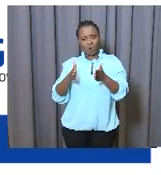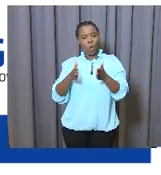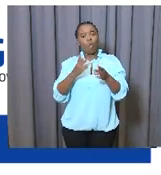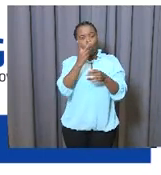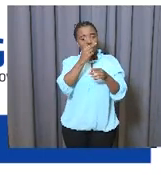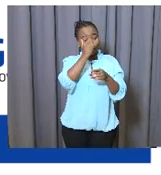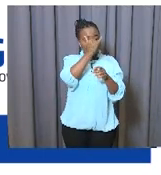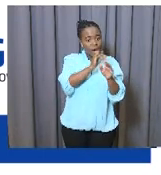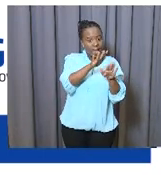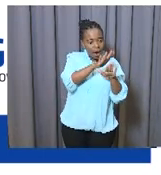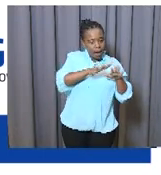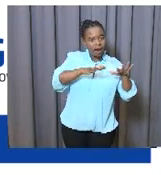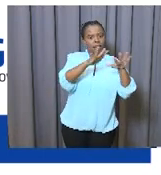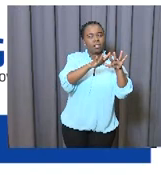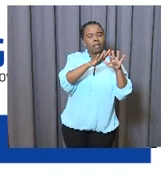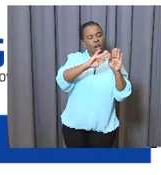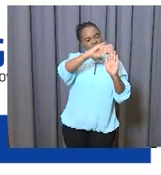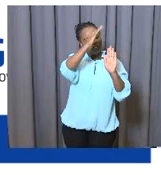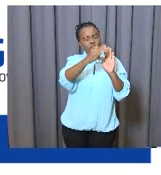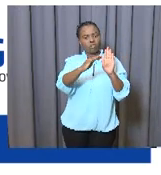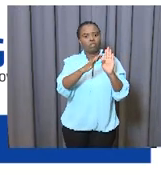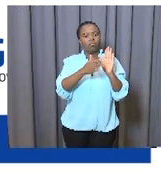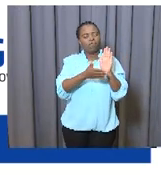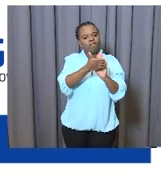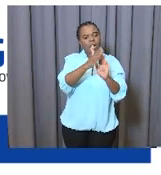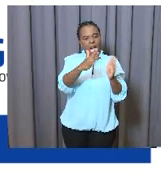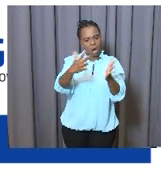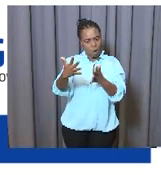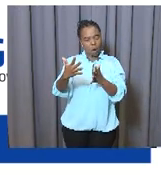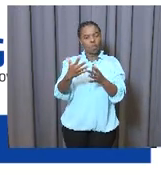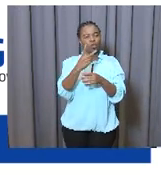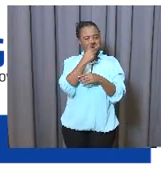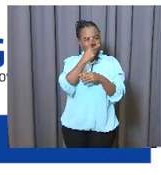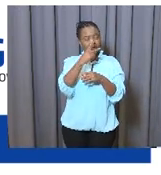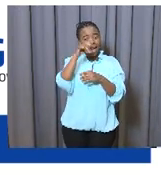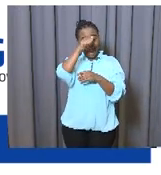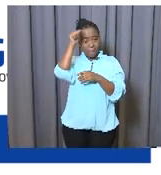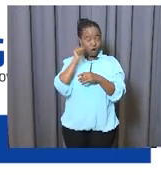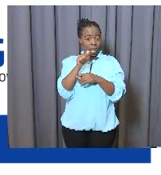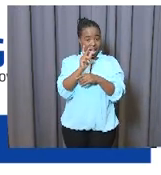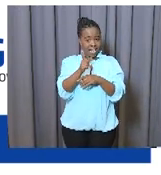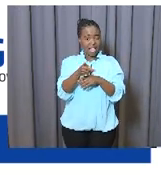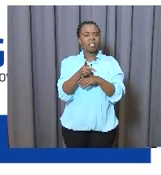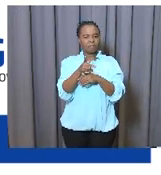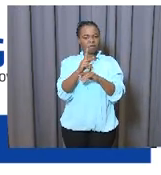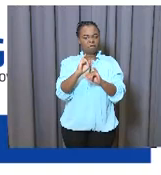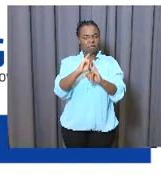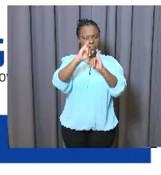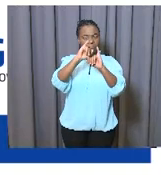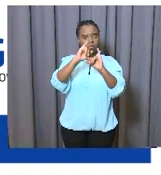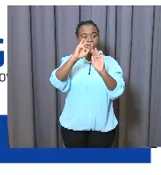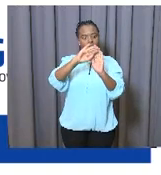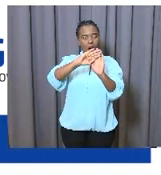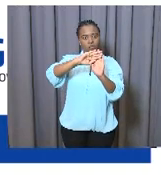that. And you would see in April, there was a spike again. The curve